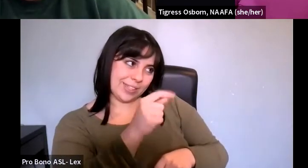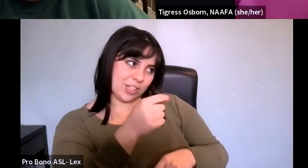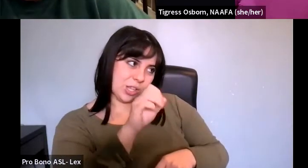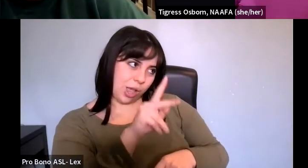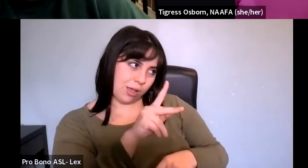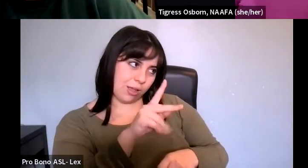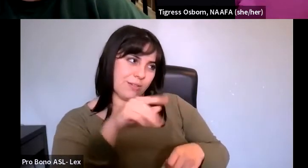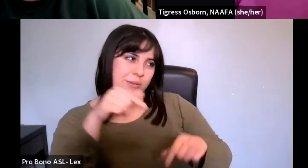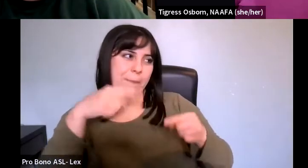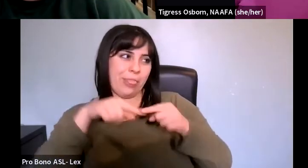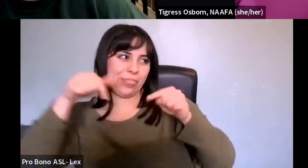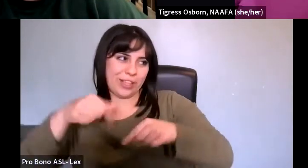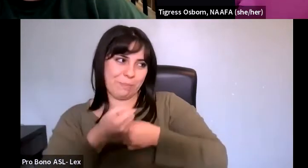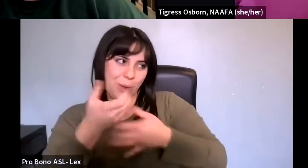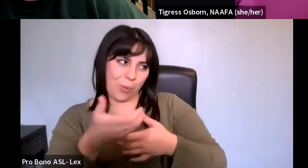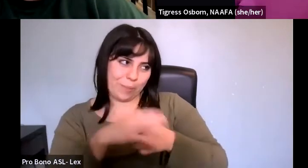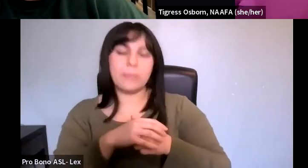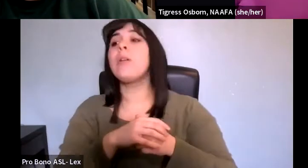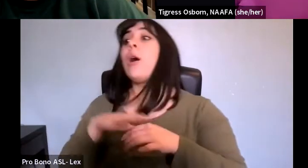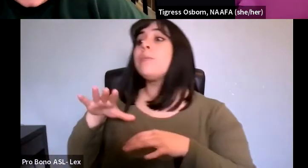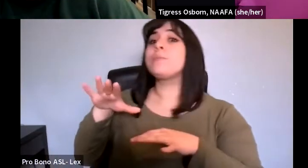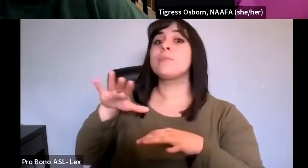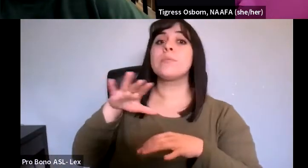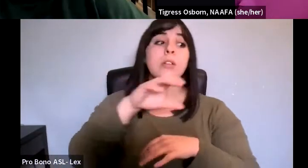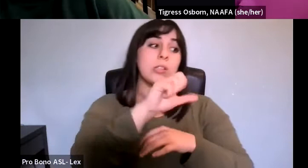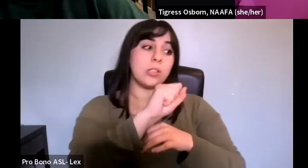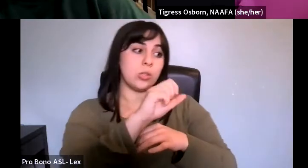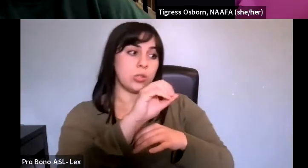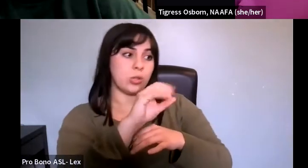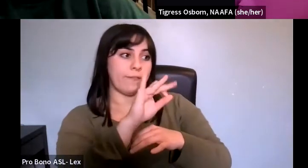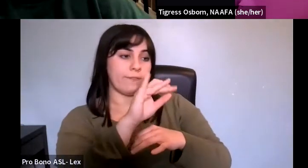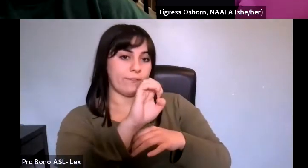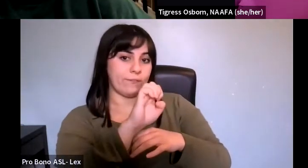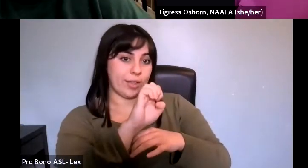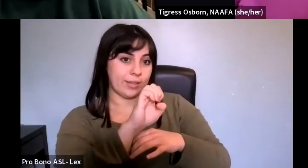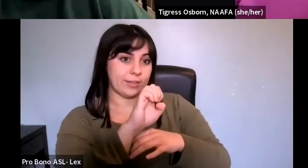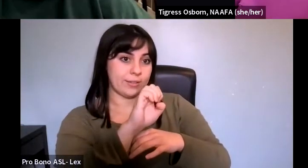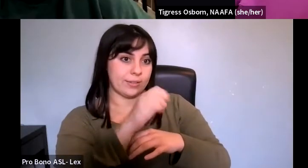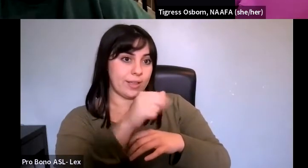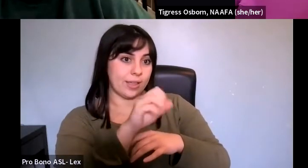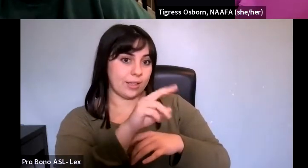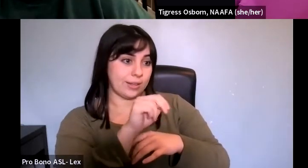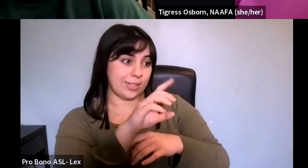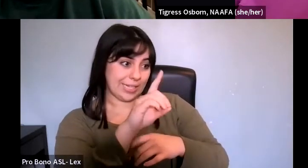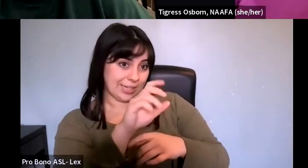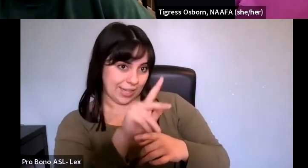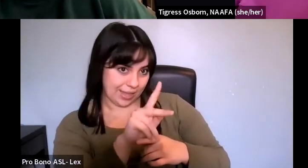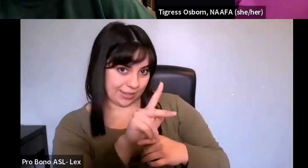are. Sophie's true. Instagram is Sofie Hagen DK, right? Yes, which stands for Denmark, not penis.